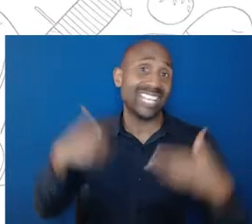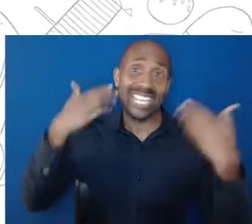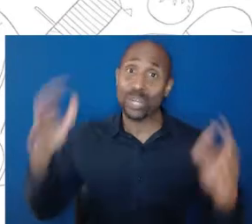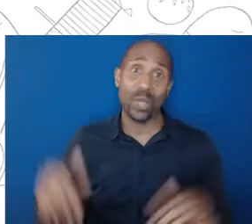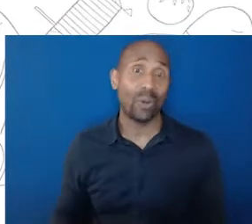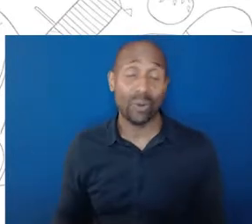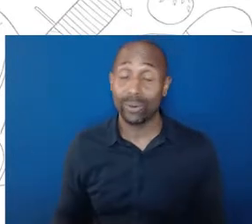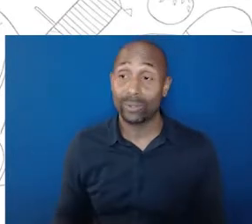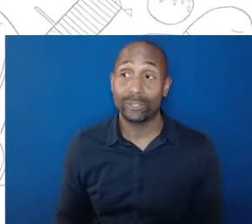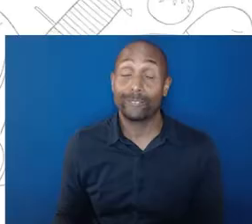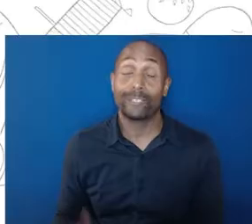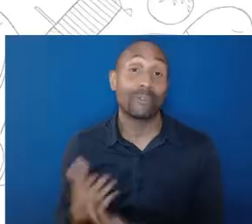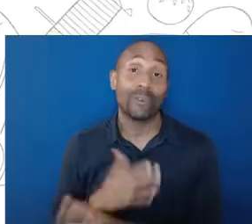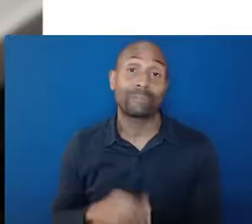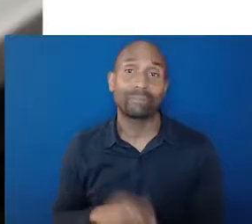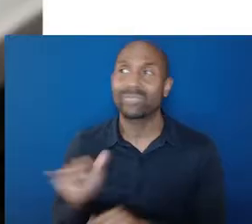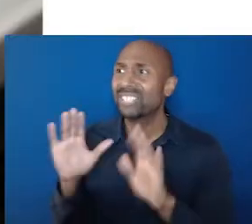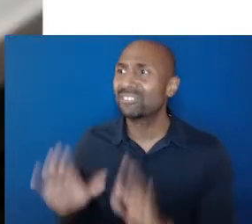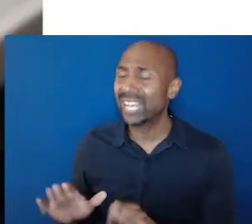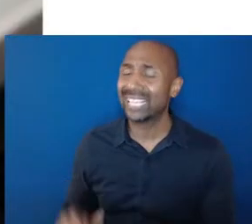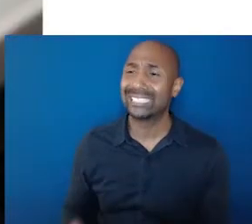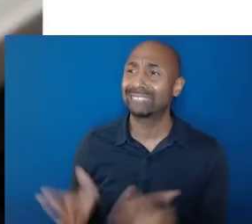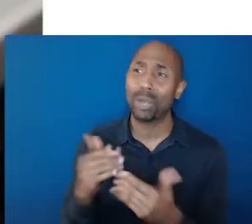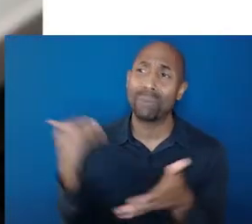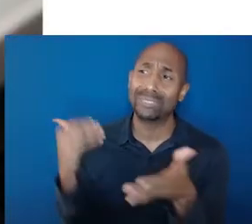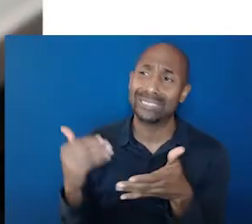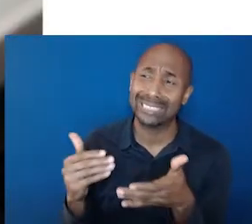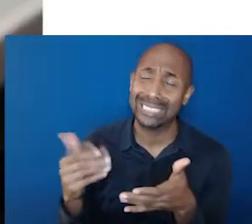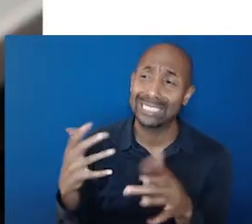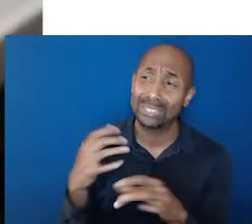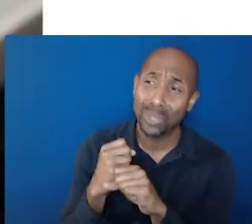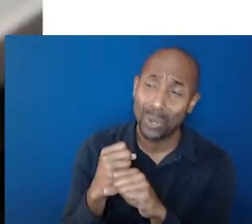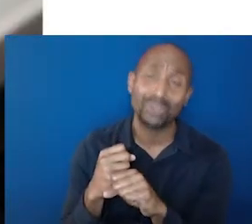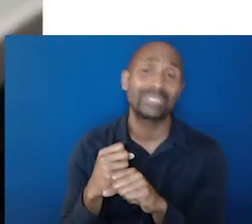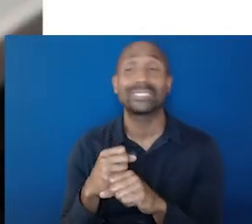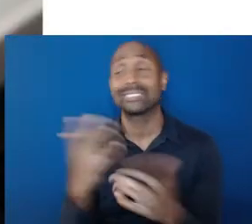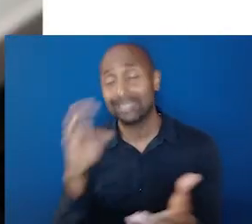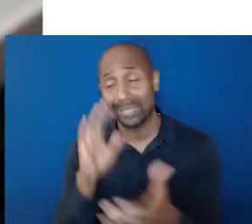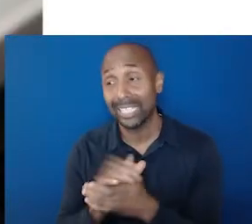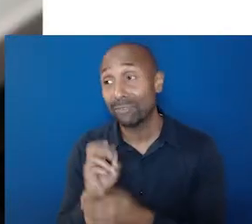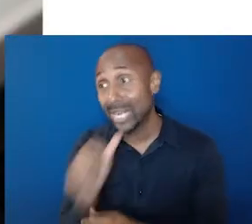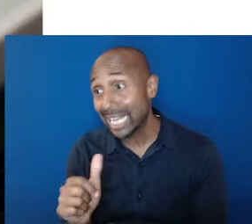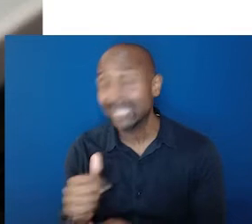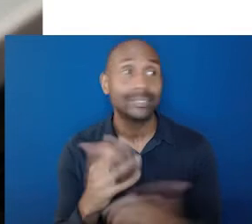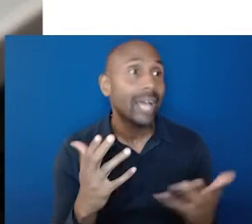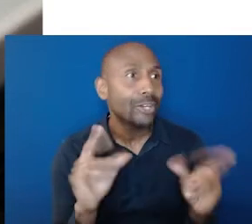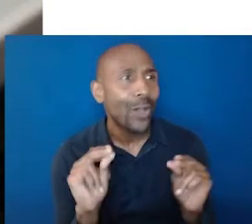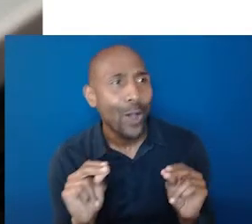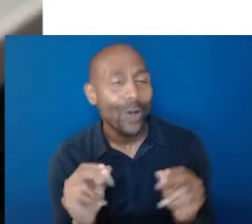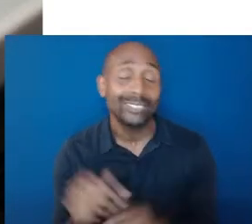That's great. Well, we're almost at a close, believe it or not. This could go on for a lot longer. So,